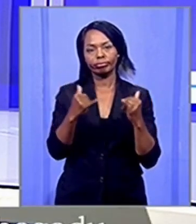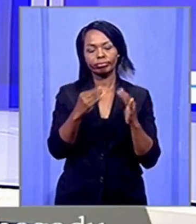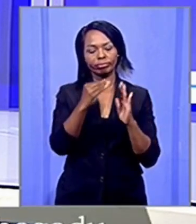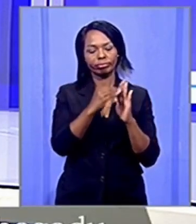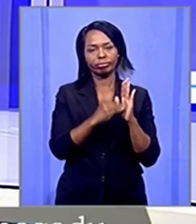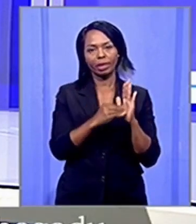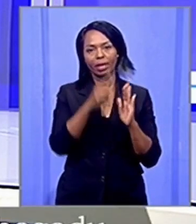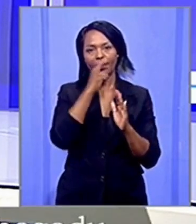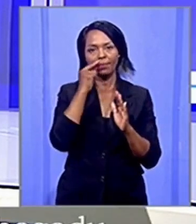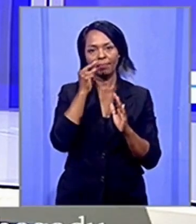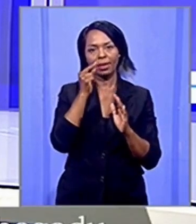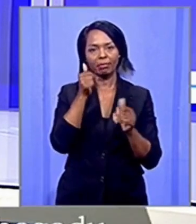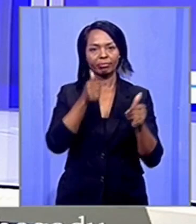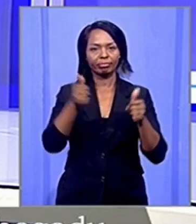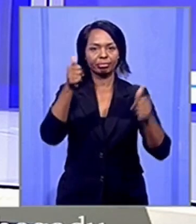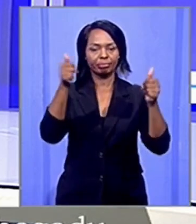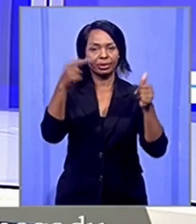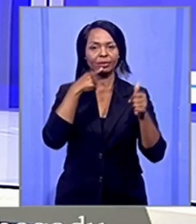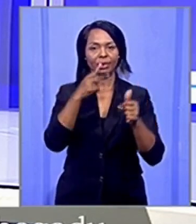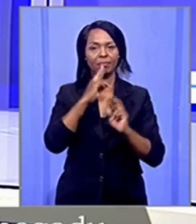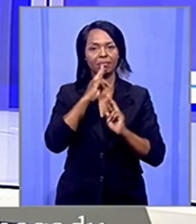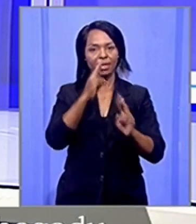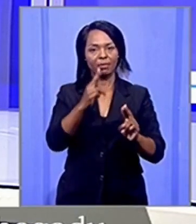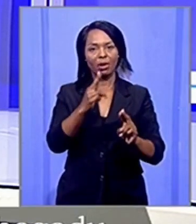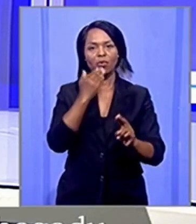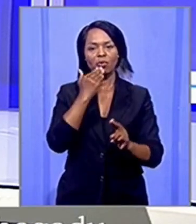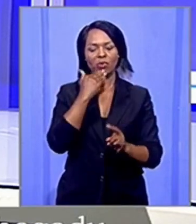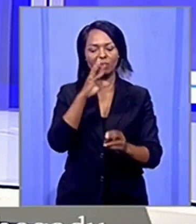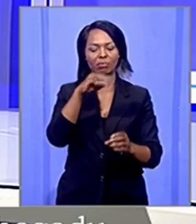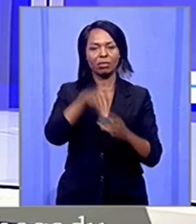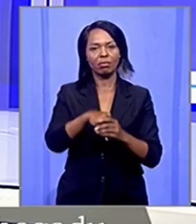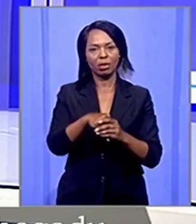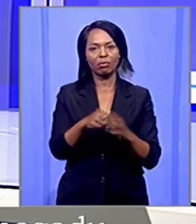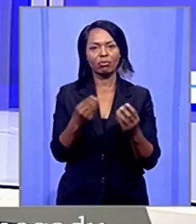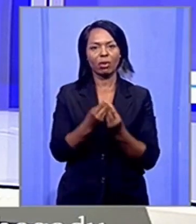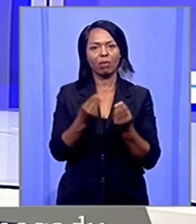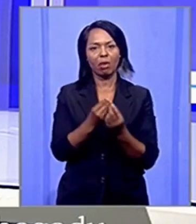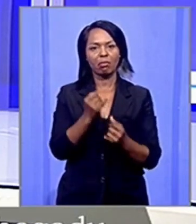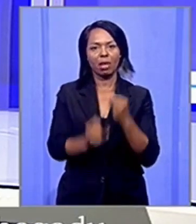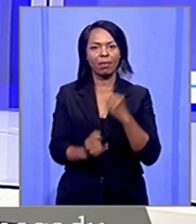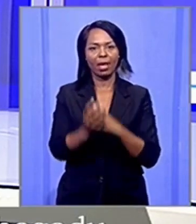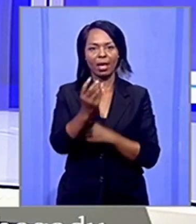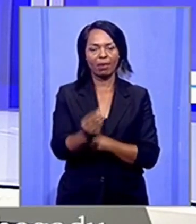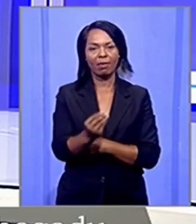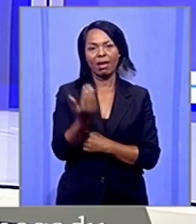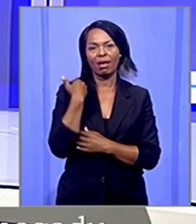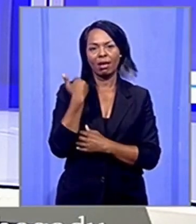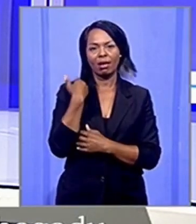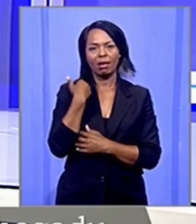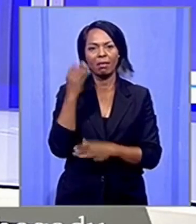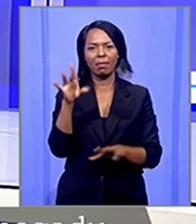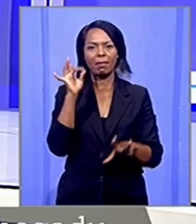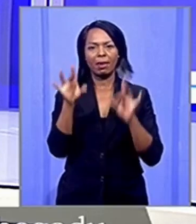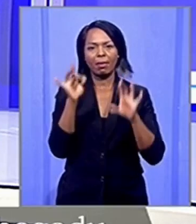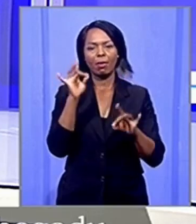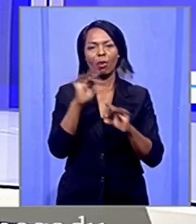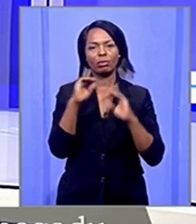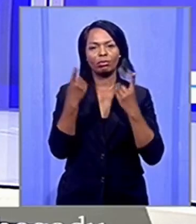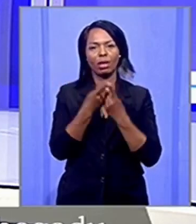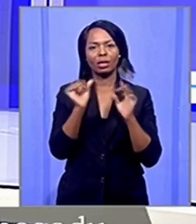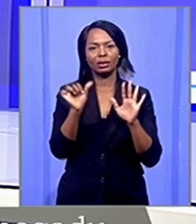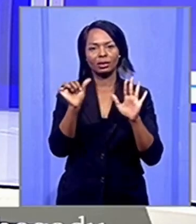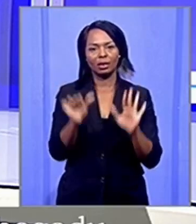setšhaba gore malatsi a bona go di arabela a gaufi thata. Mo dingwageng di le mmalwa tse di fetileng ke ditlhogo tsa mafapha di kana 3 tse